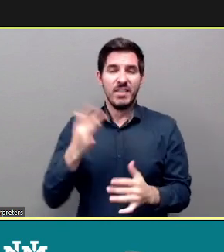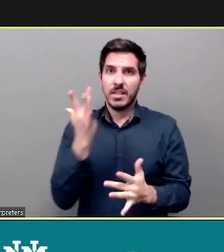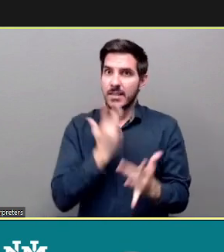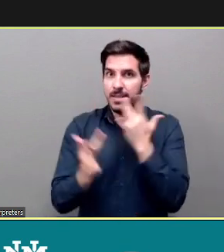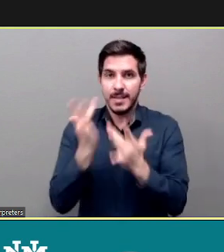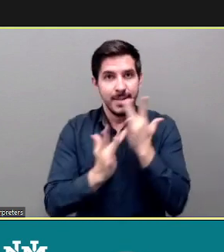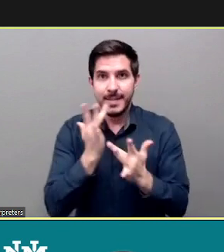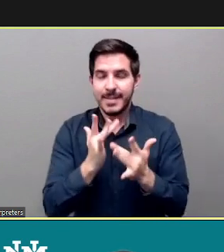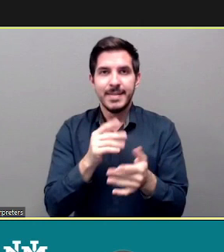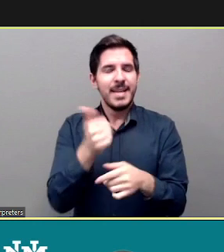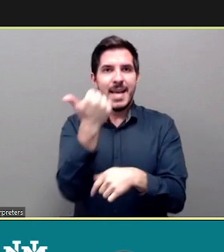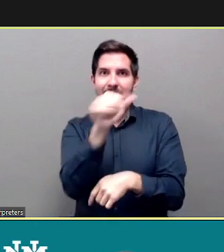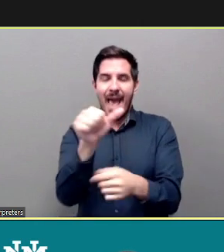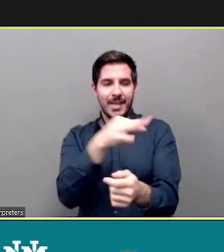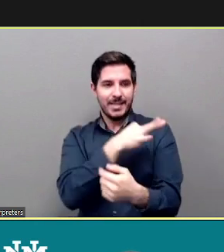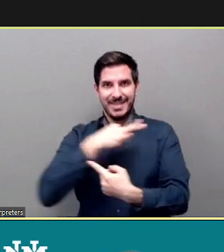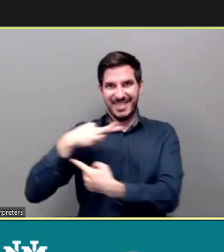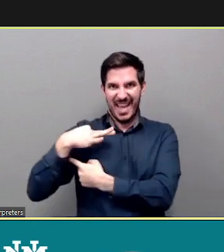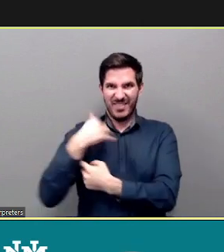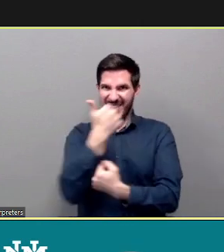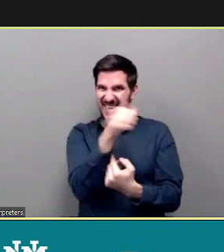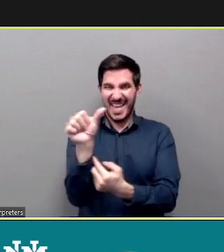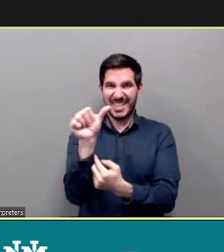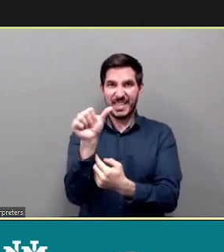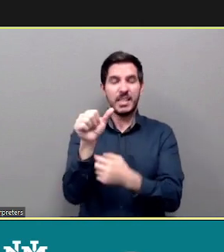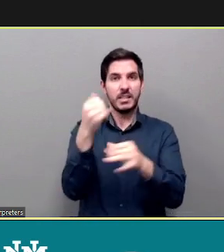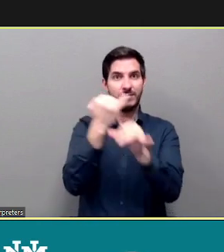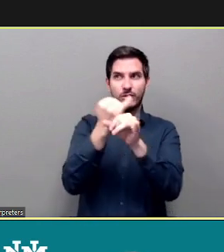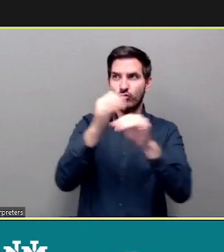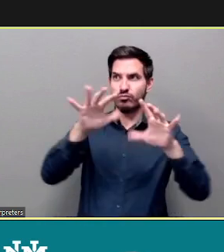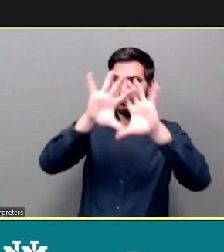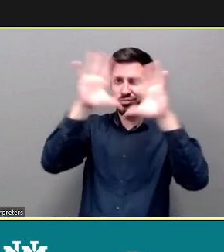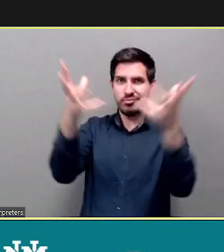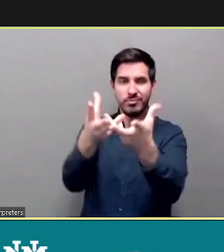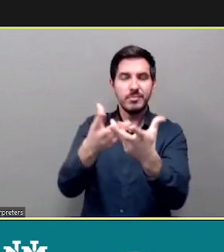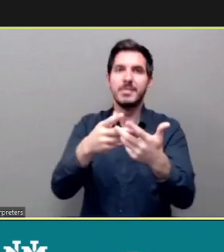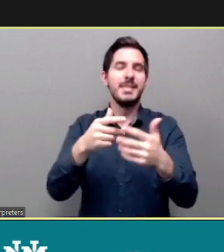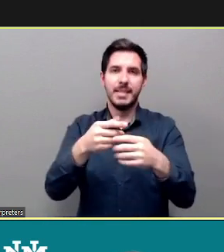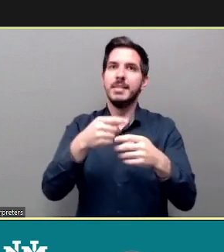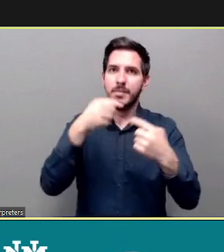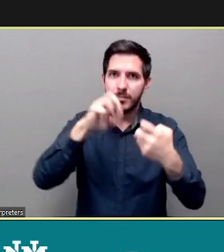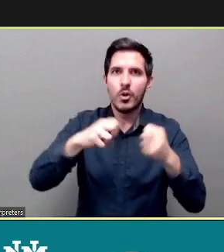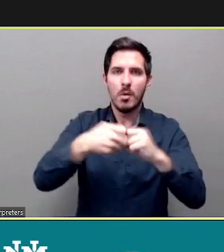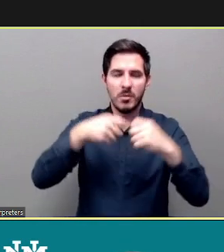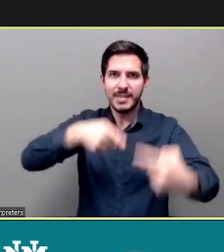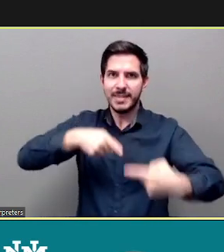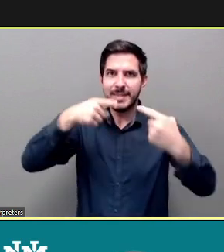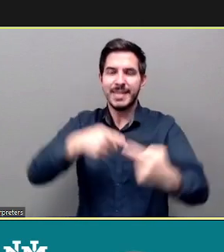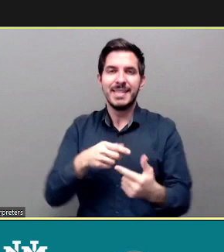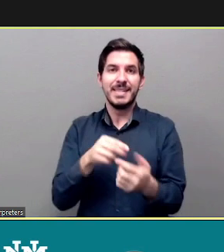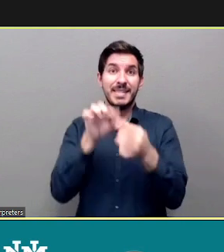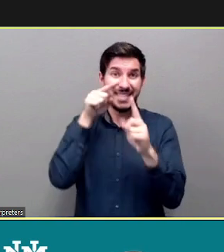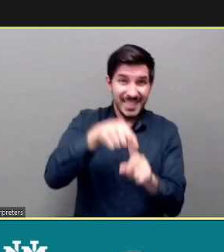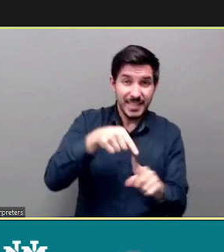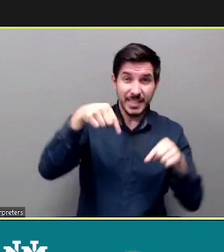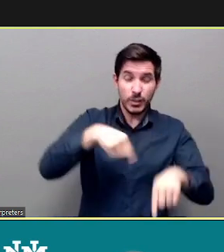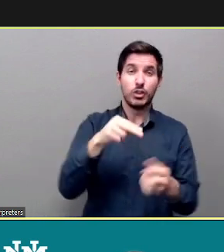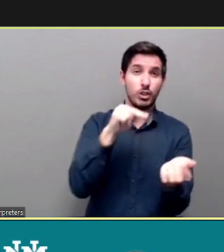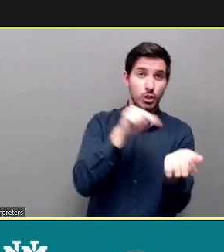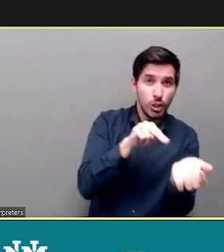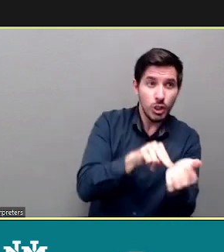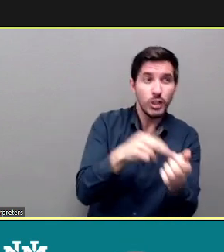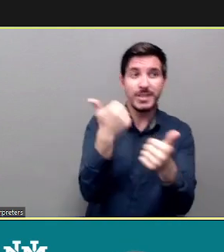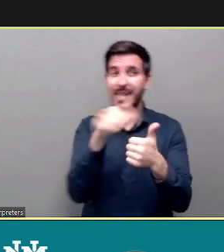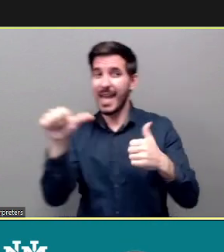kind of staffing within our institution does continue to be a concern, and we are working very hard to